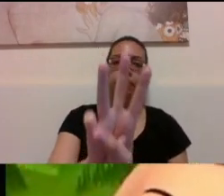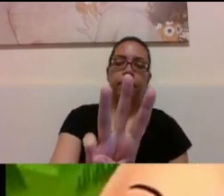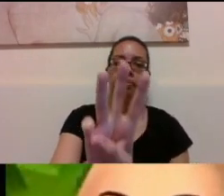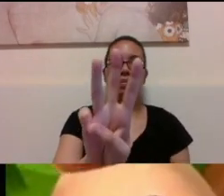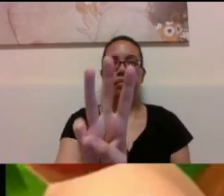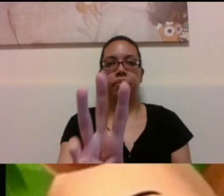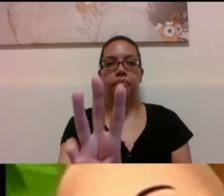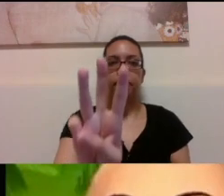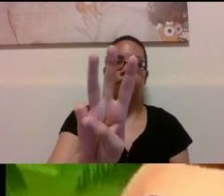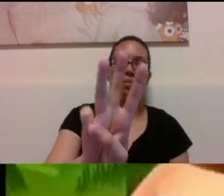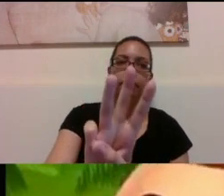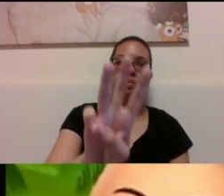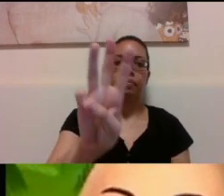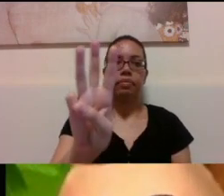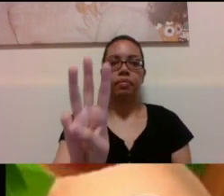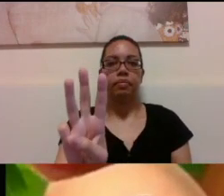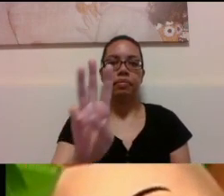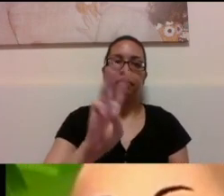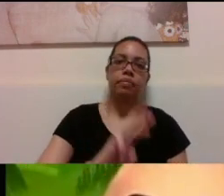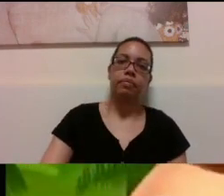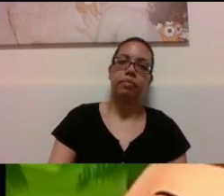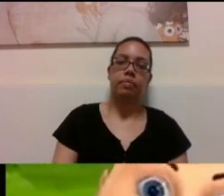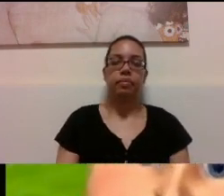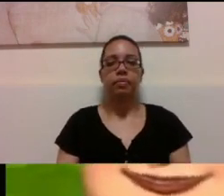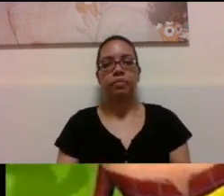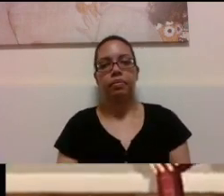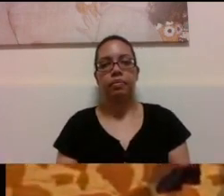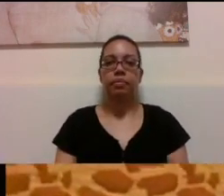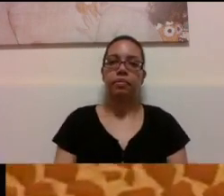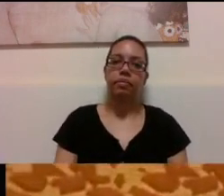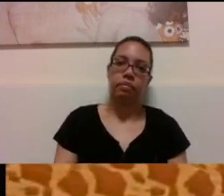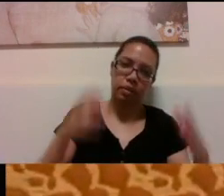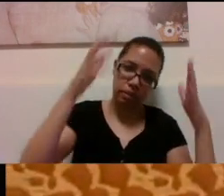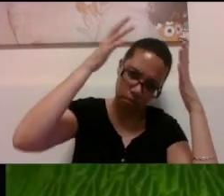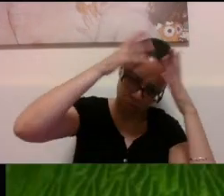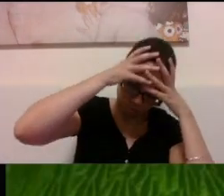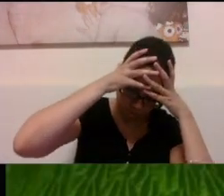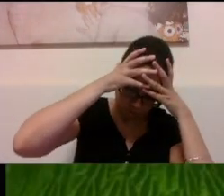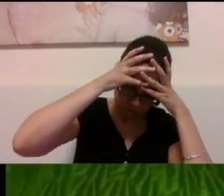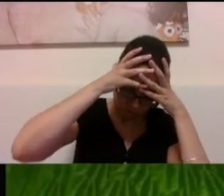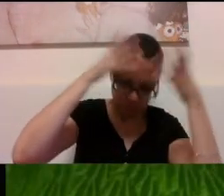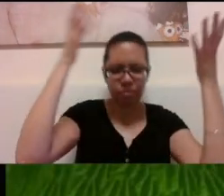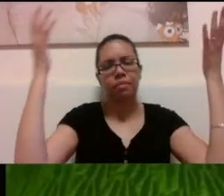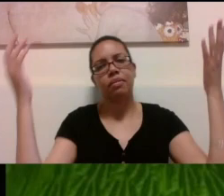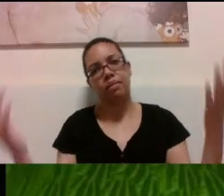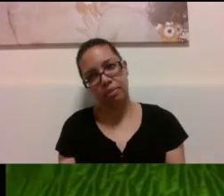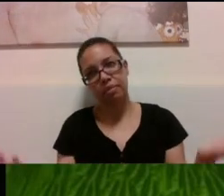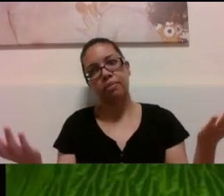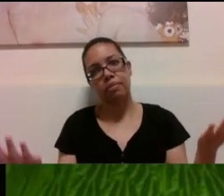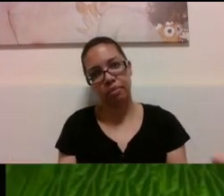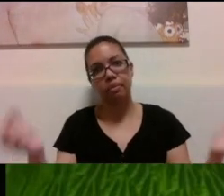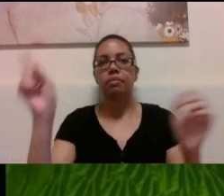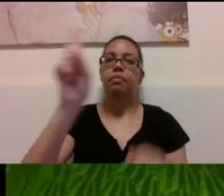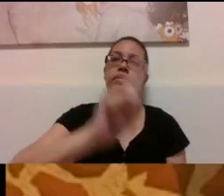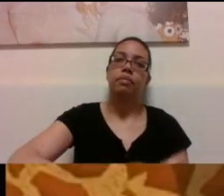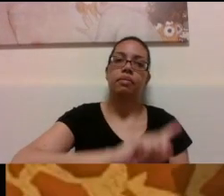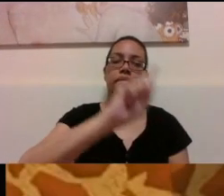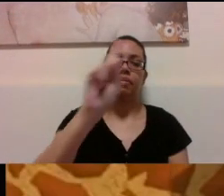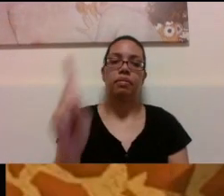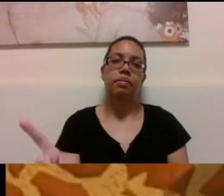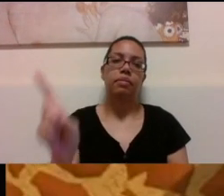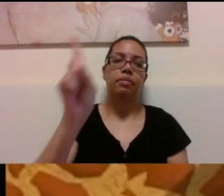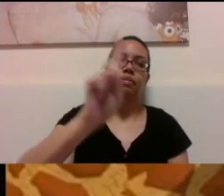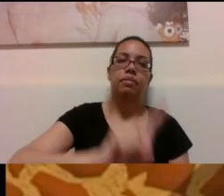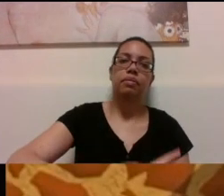3. Humpty Dumpty sat on a wall. One Humpty Dumpty had a great fall. All the king's horses and all the king's